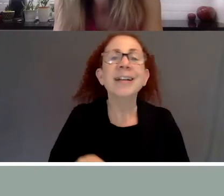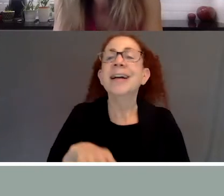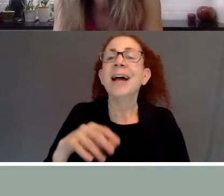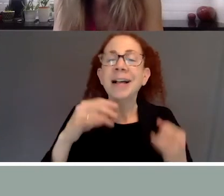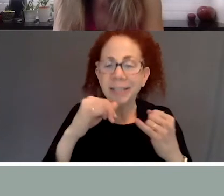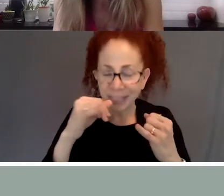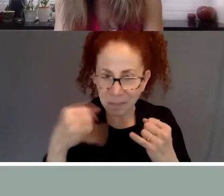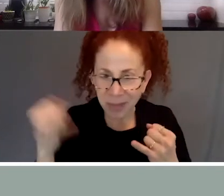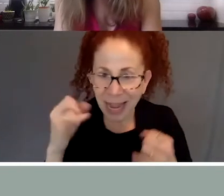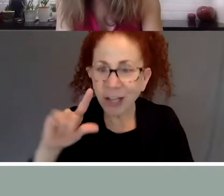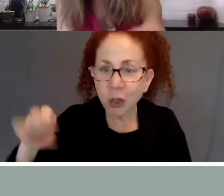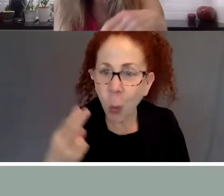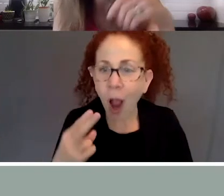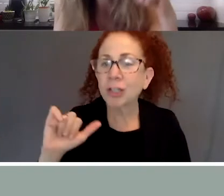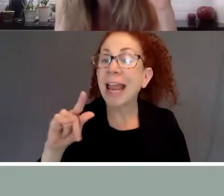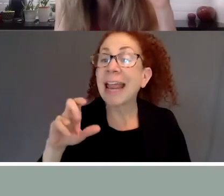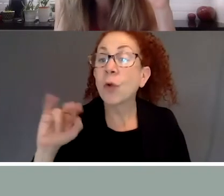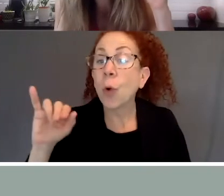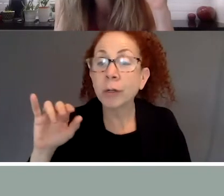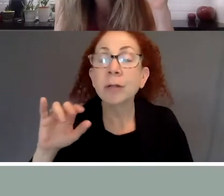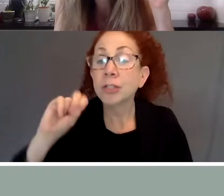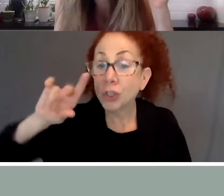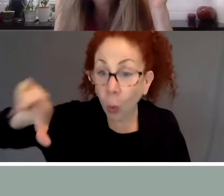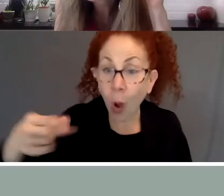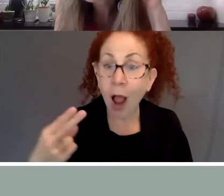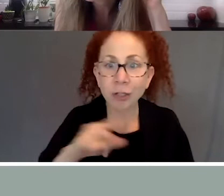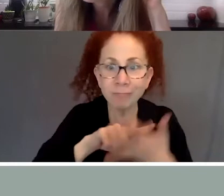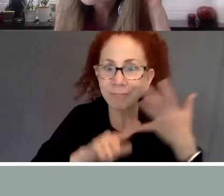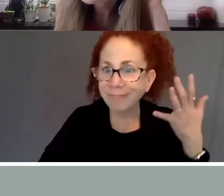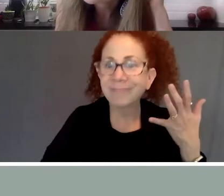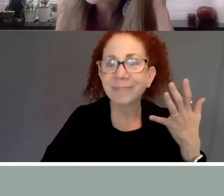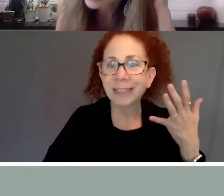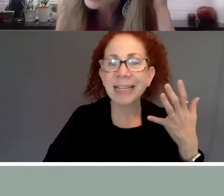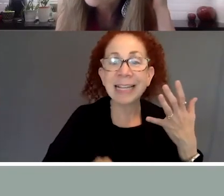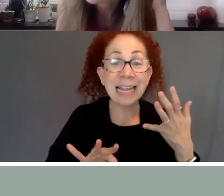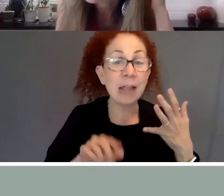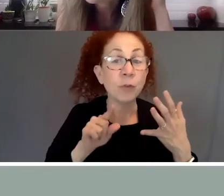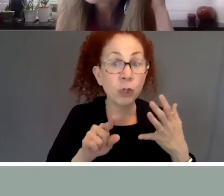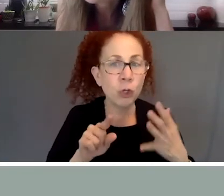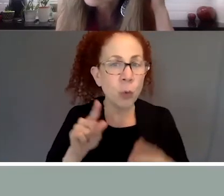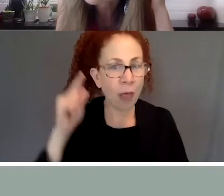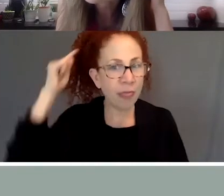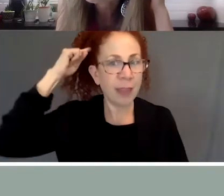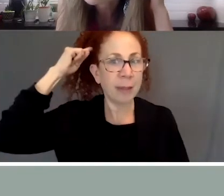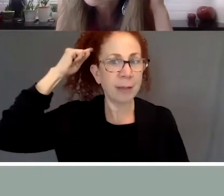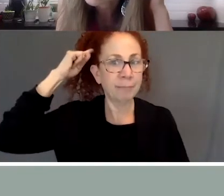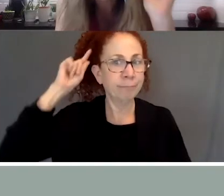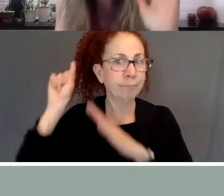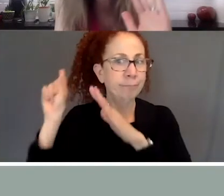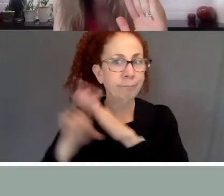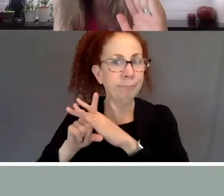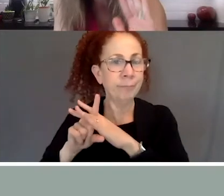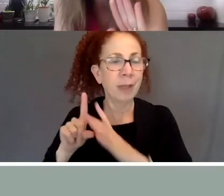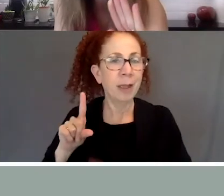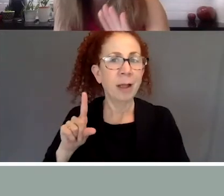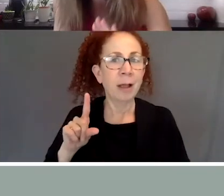acorn squash. So as I'm talking, if there was like a little voice in your head that started saying something like,